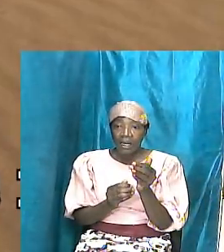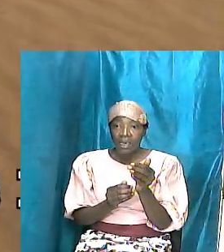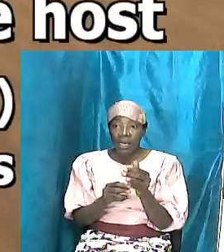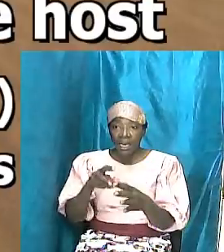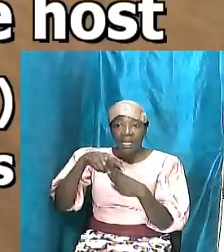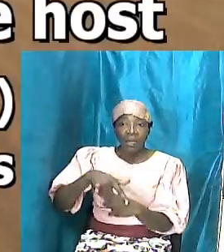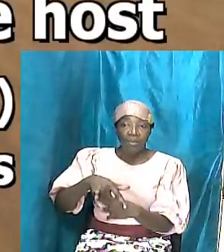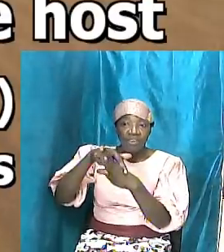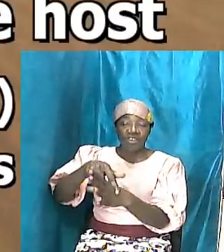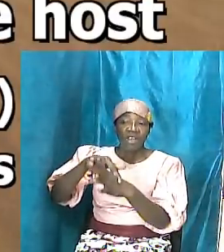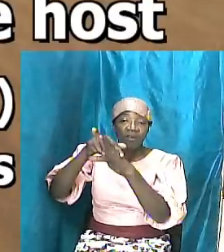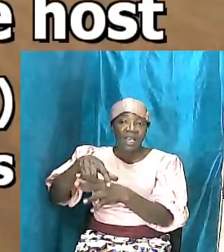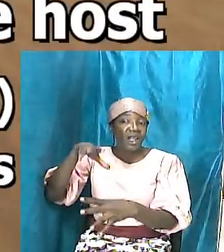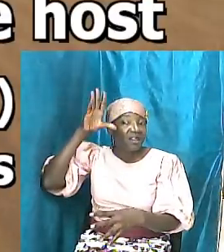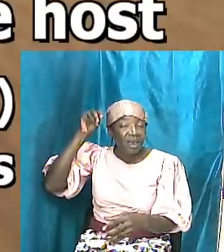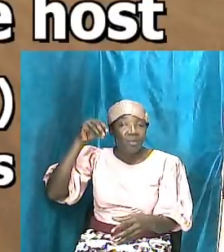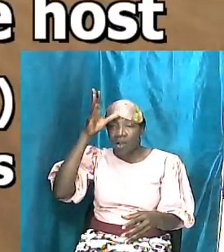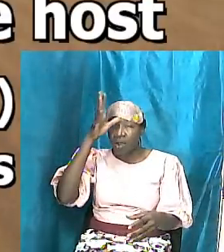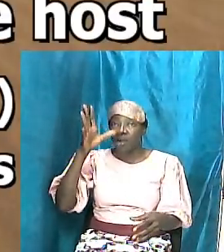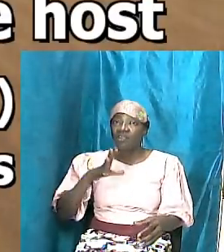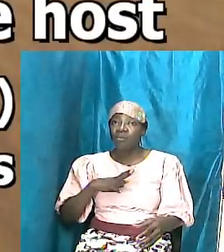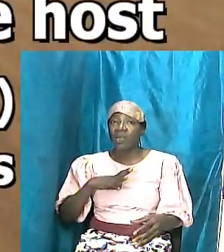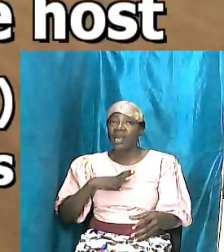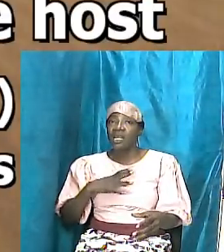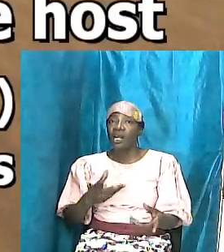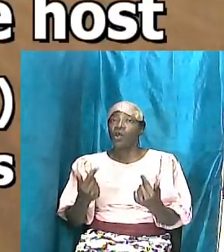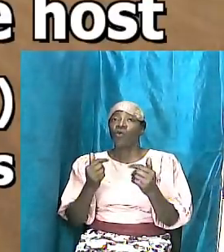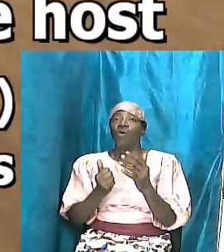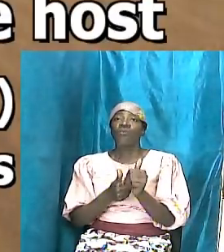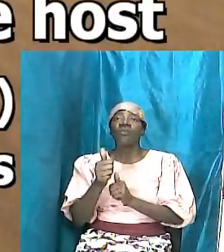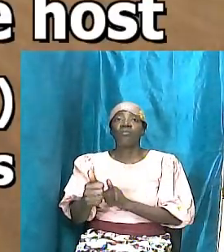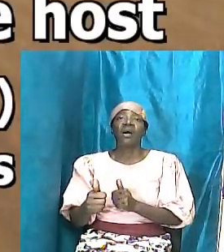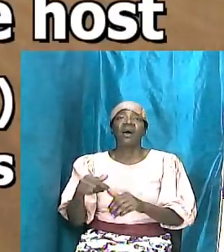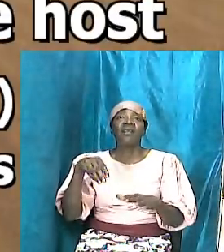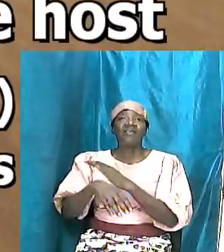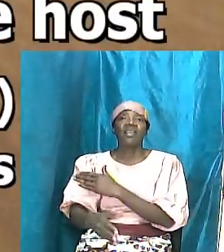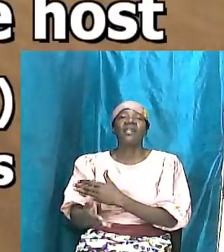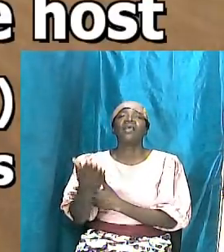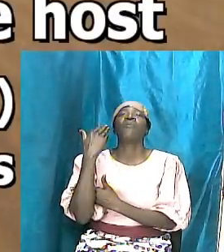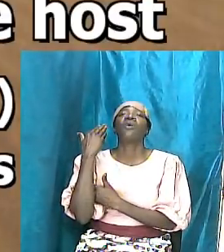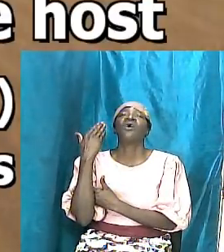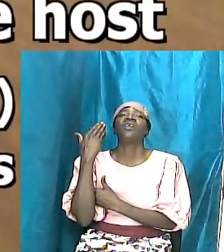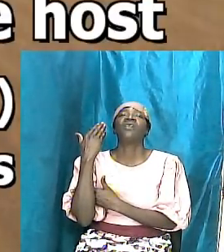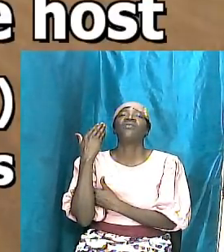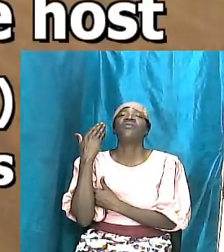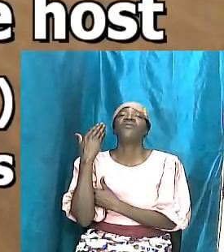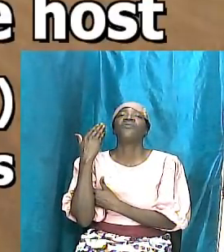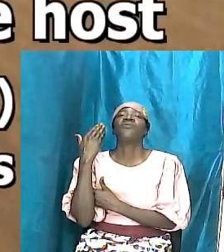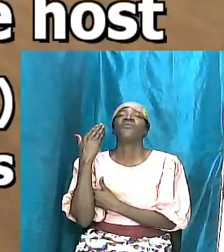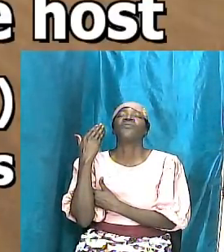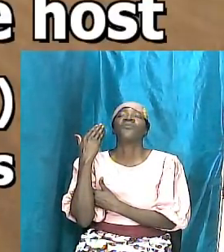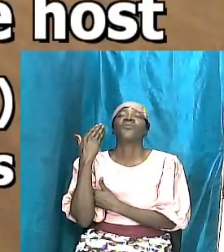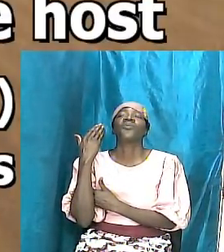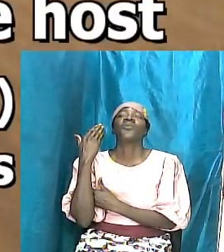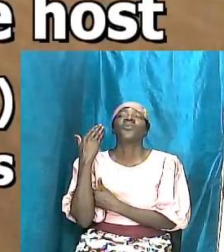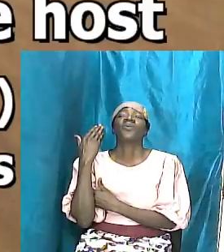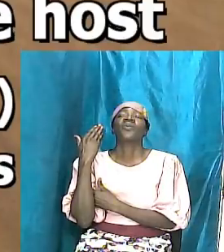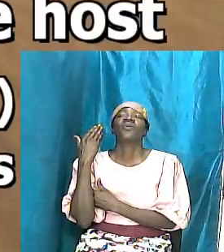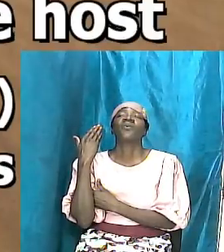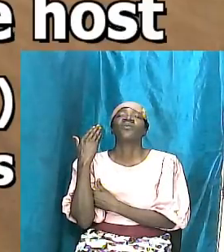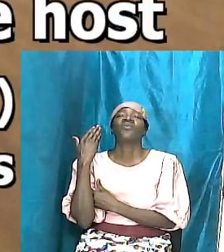sisters, look at what is happening, you know. And it came to pass that in the morning watch, so we see it happening here